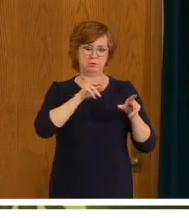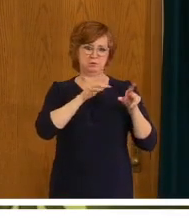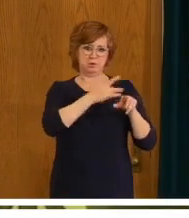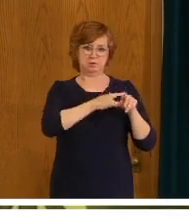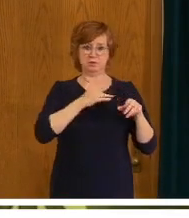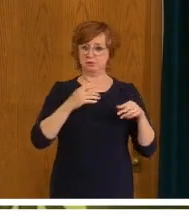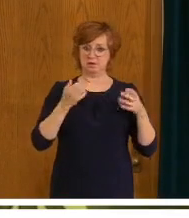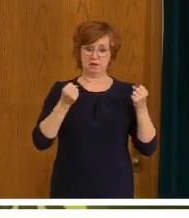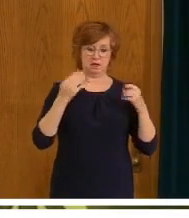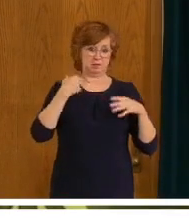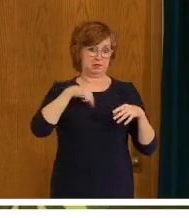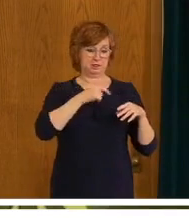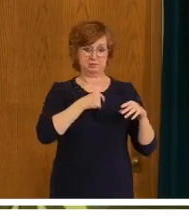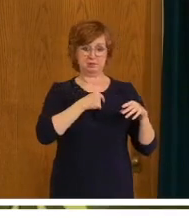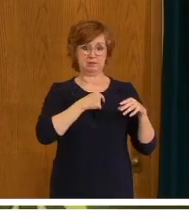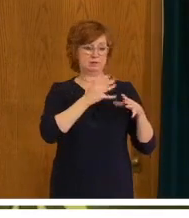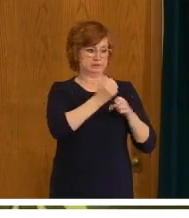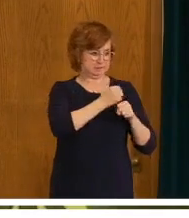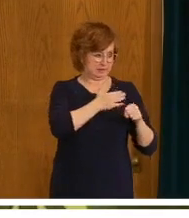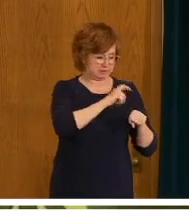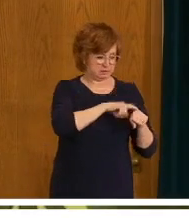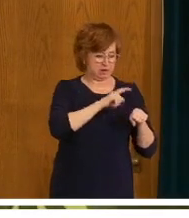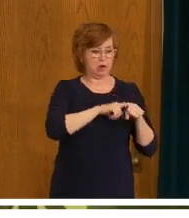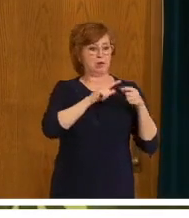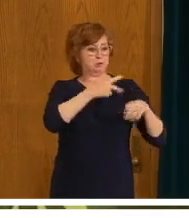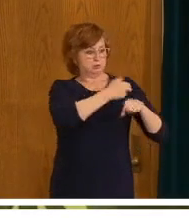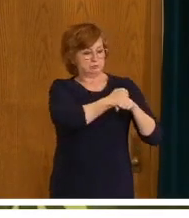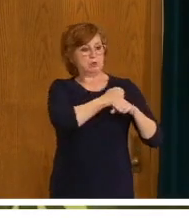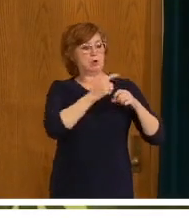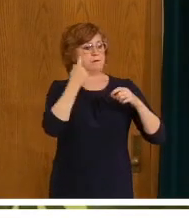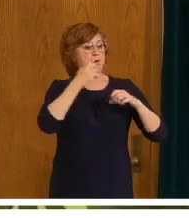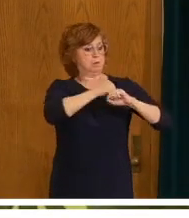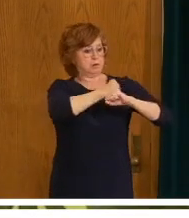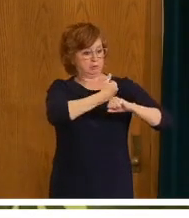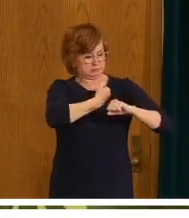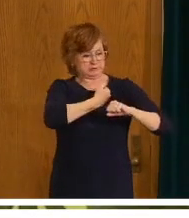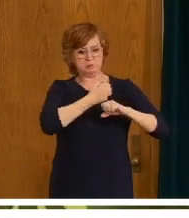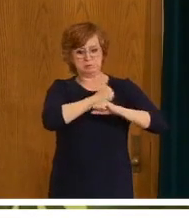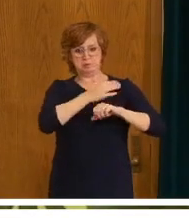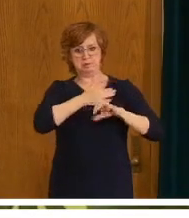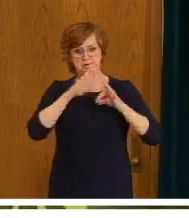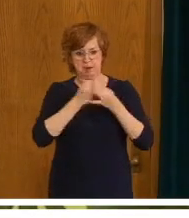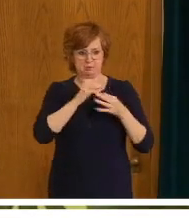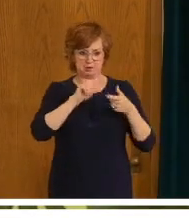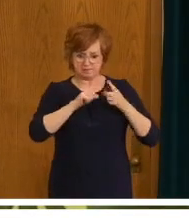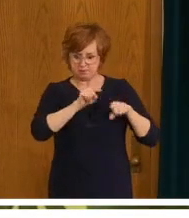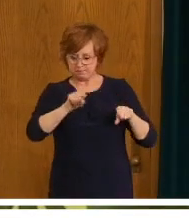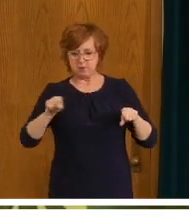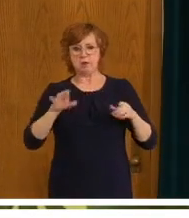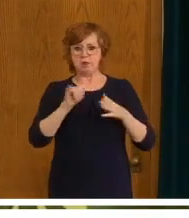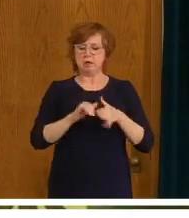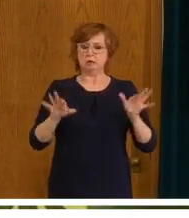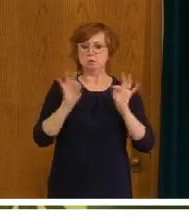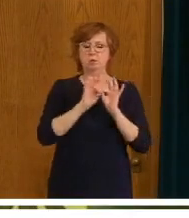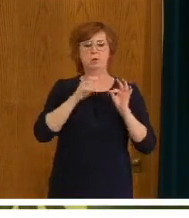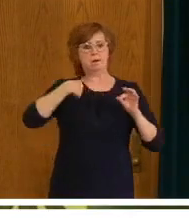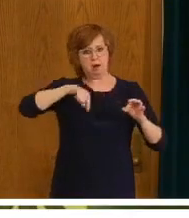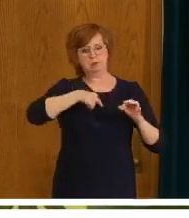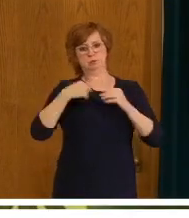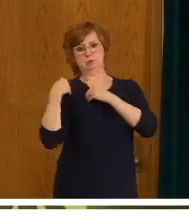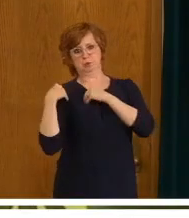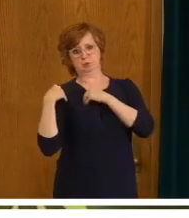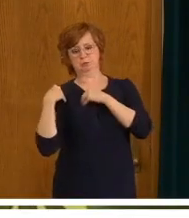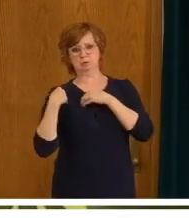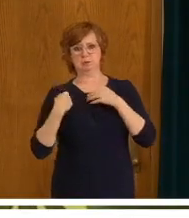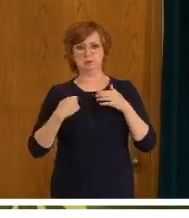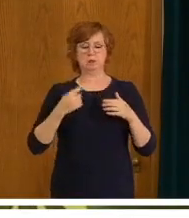us, take the time to go out and get vaccinated. That is really what this is all about. The goal isn't to just meet some target number